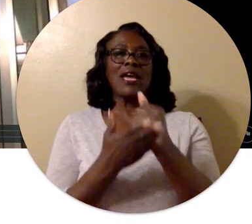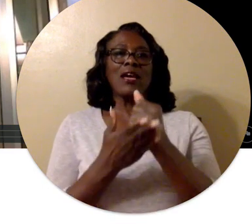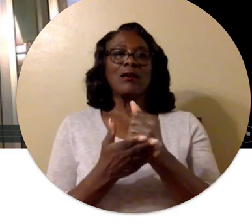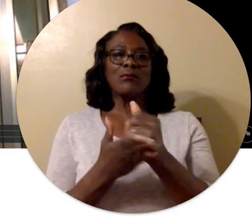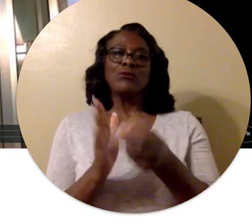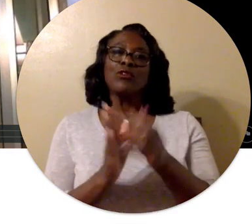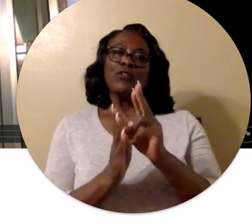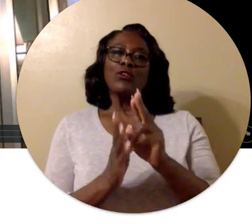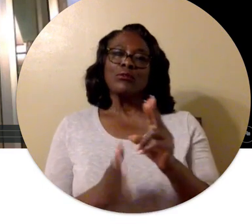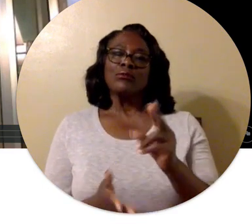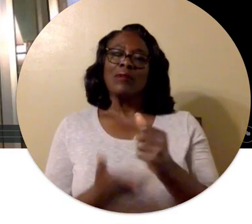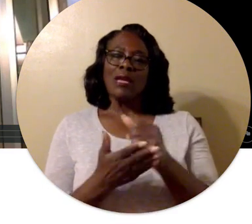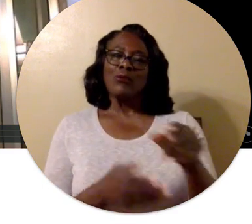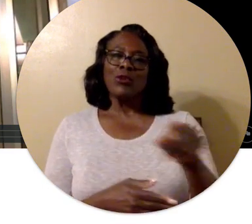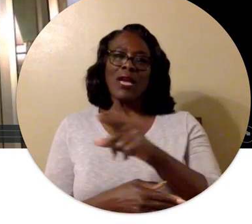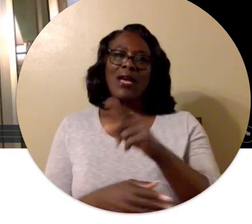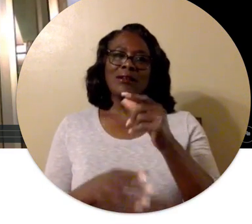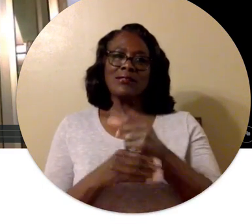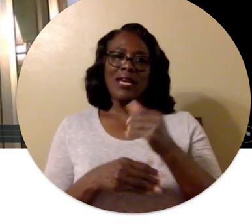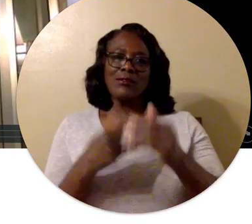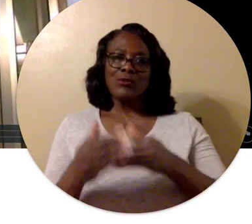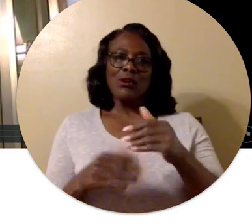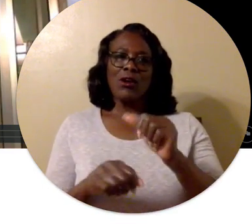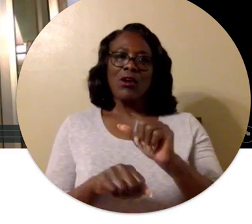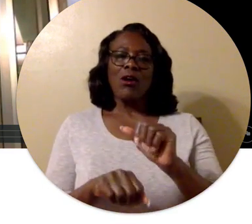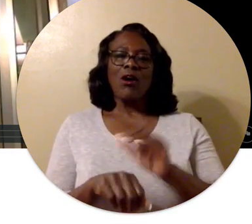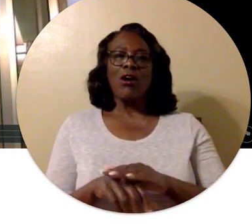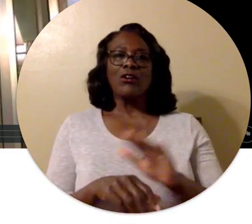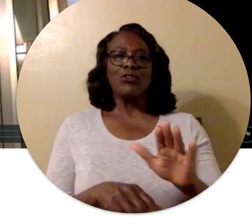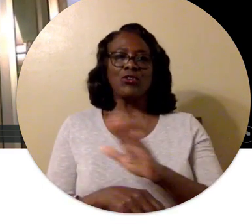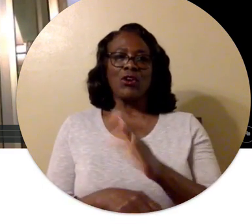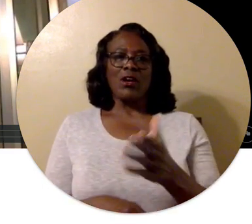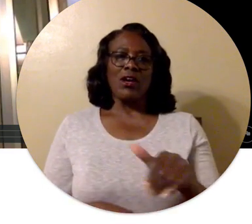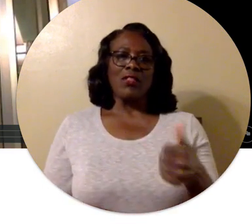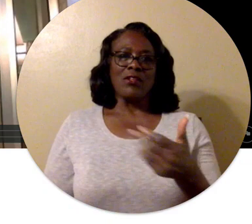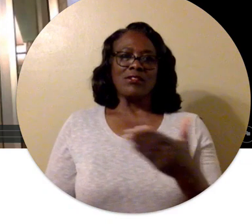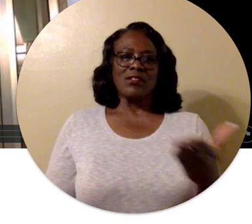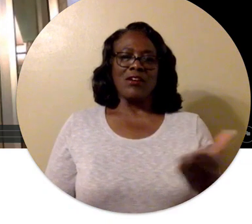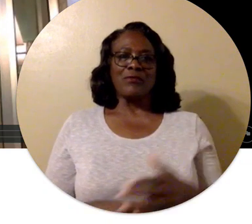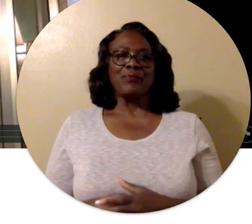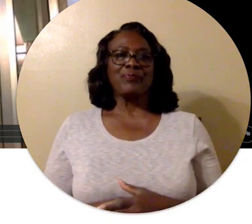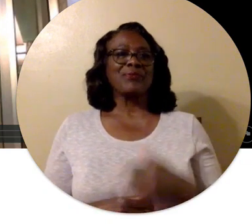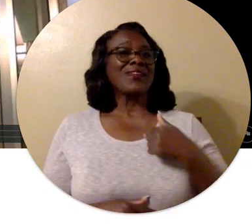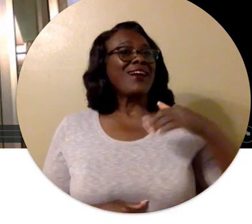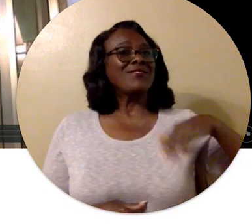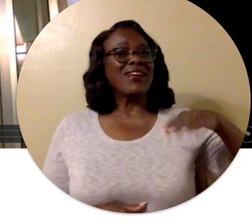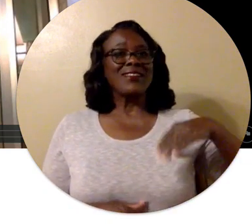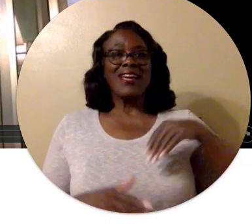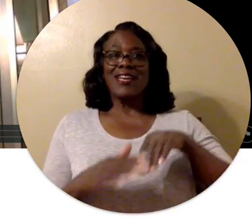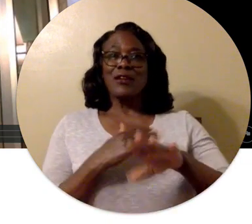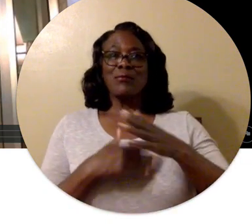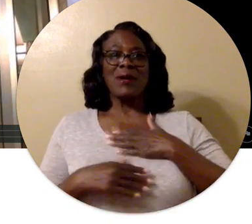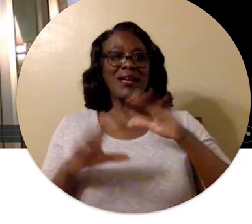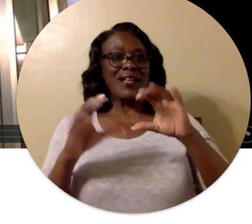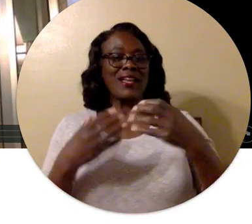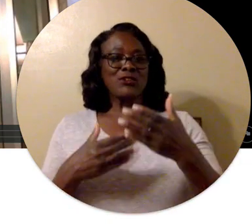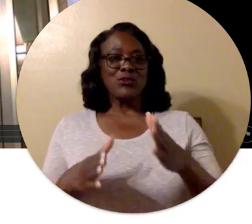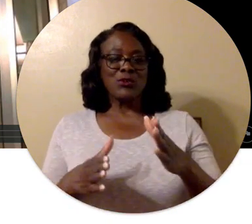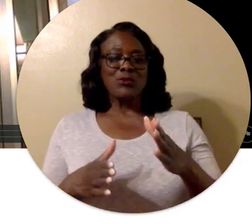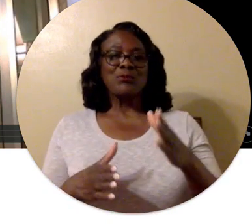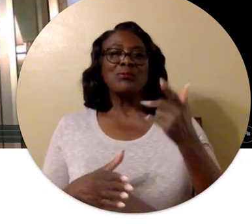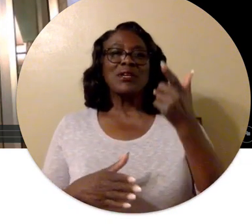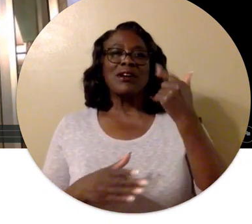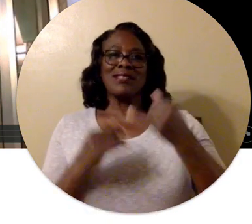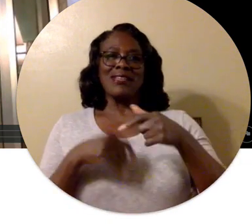guys get working on your math stuff. I have not been back into my classroom since the last time we saw you guys at school before